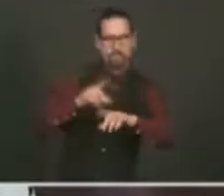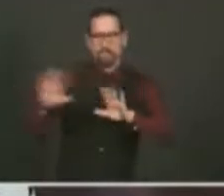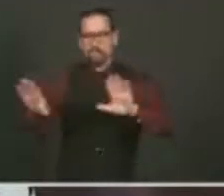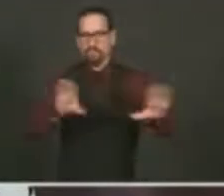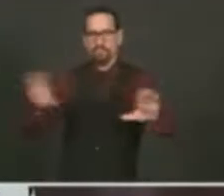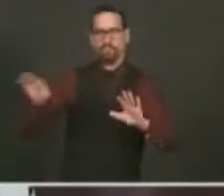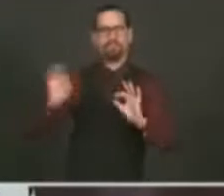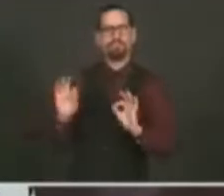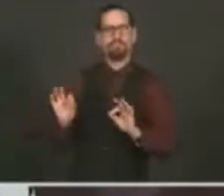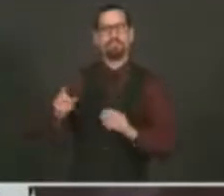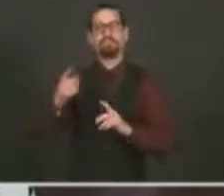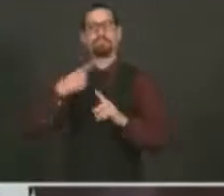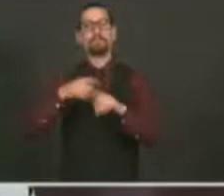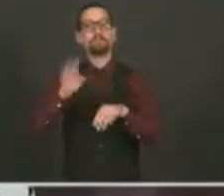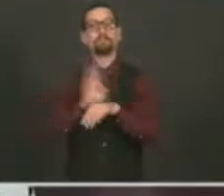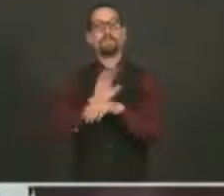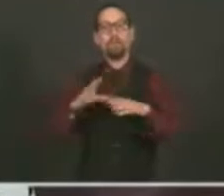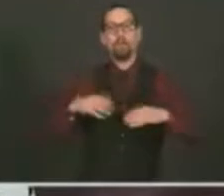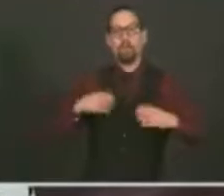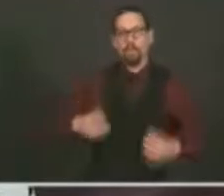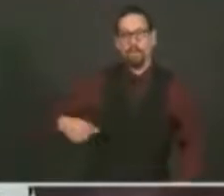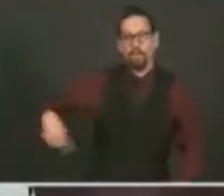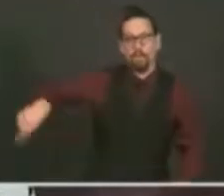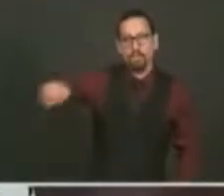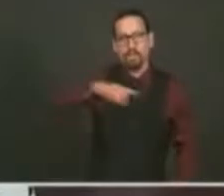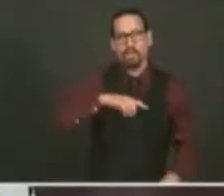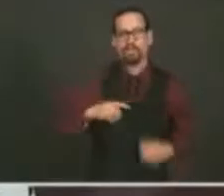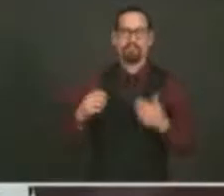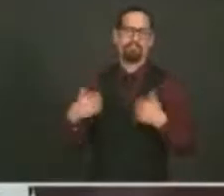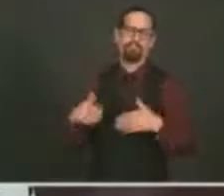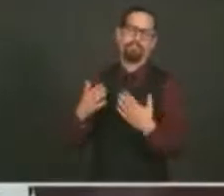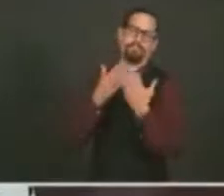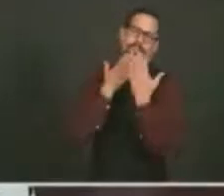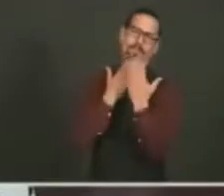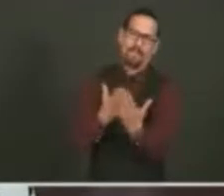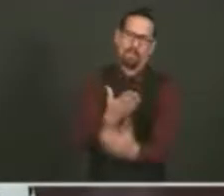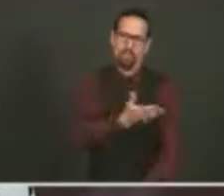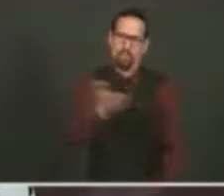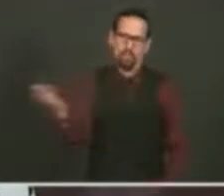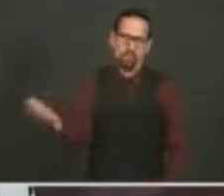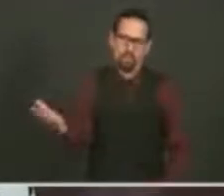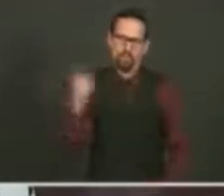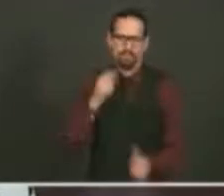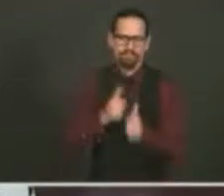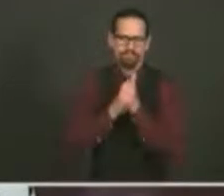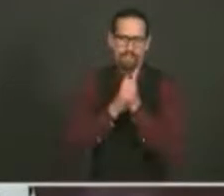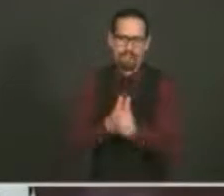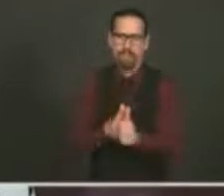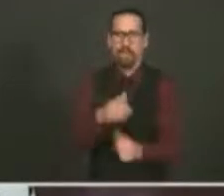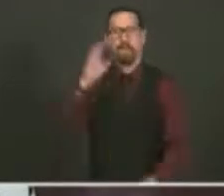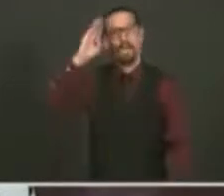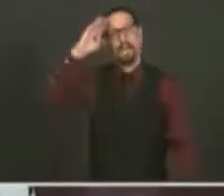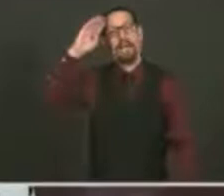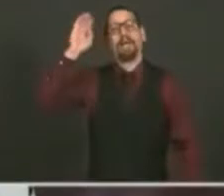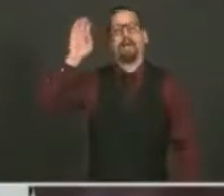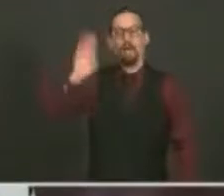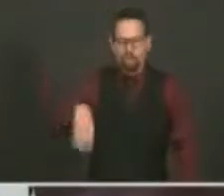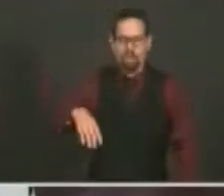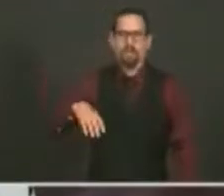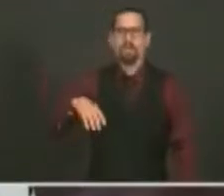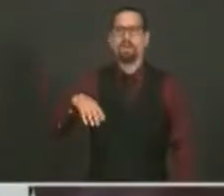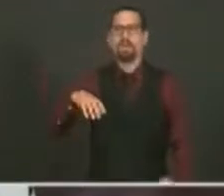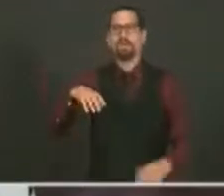to the employees at those businesses, thank you. However, I have to point out that there